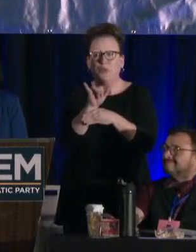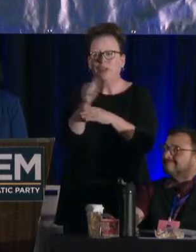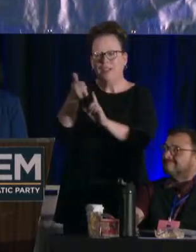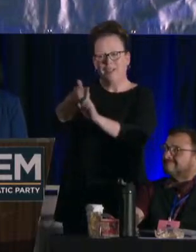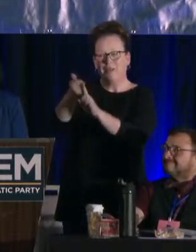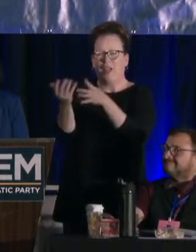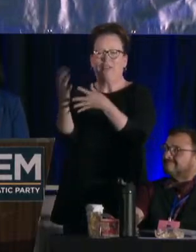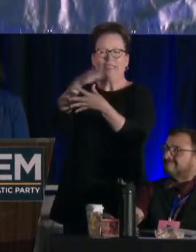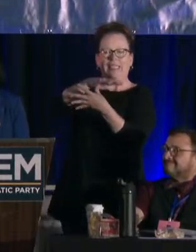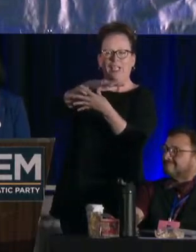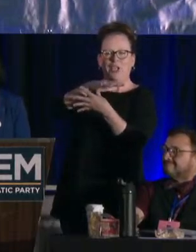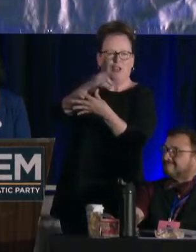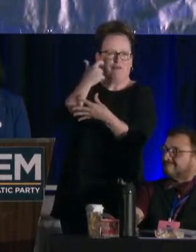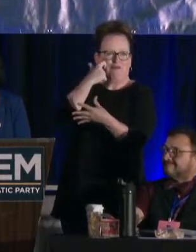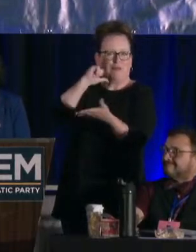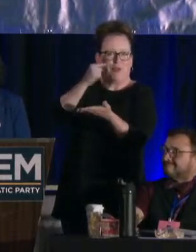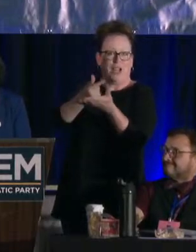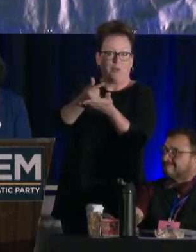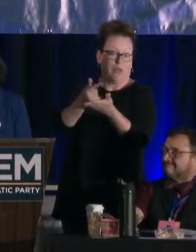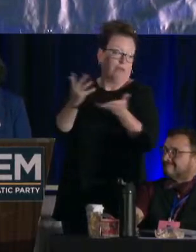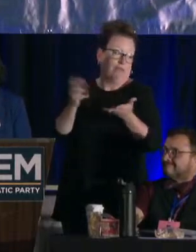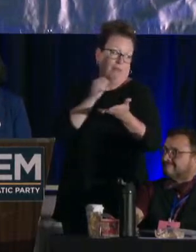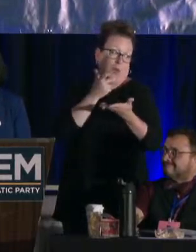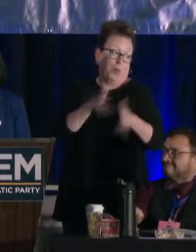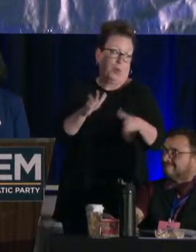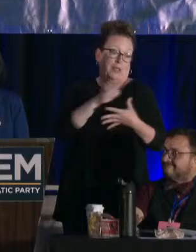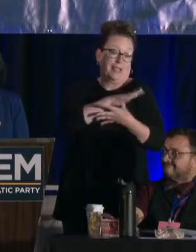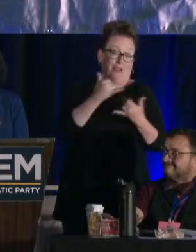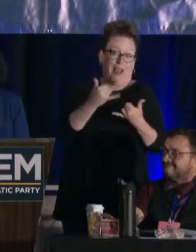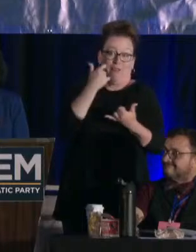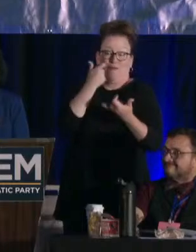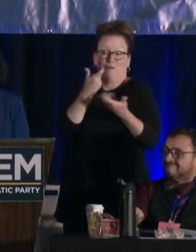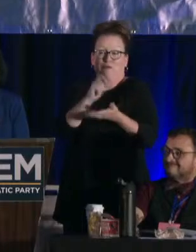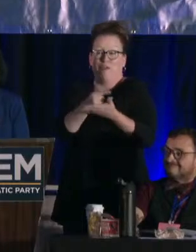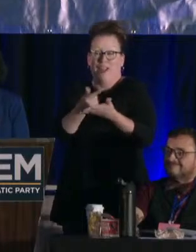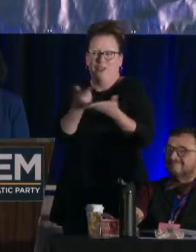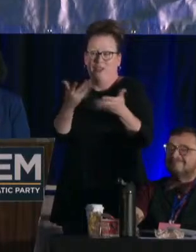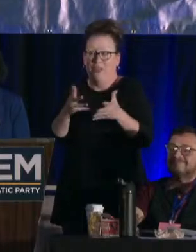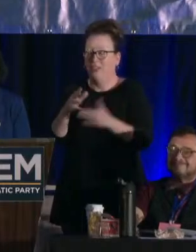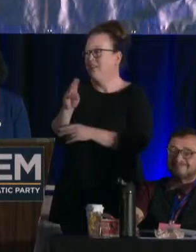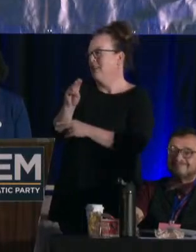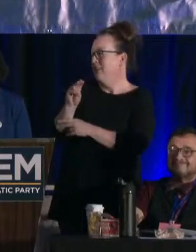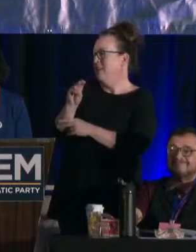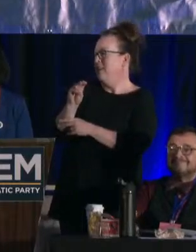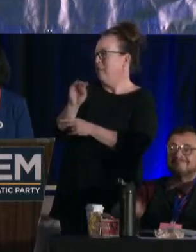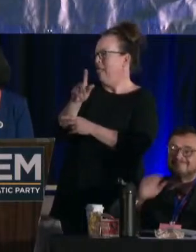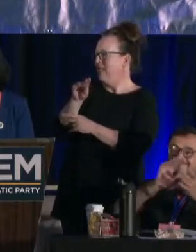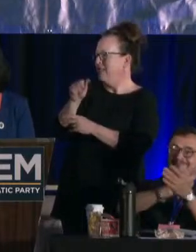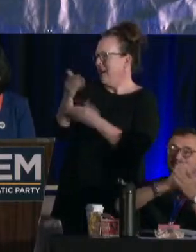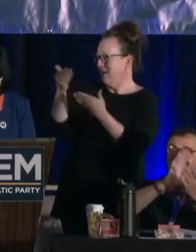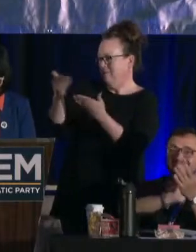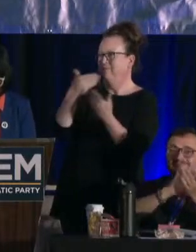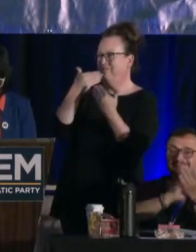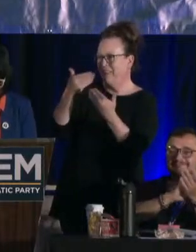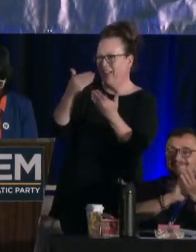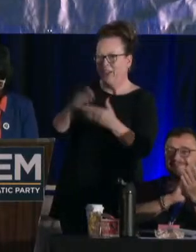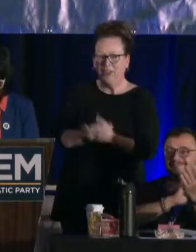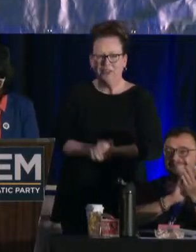senior and graduated. She was a senior, she's graduating, Naomi Tanaka from USC, so fight on.